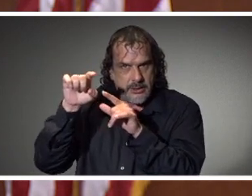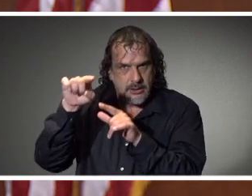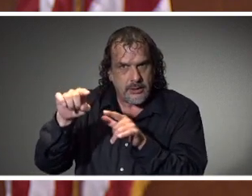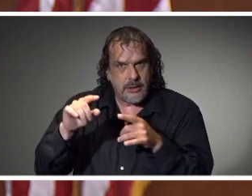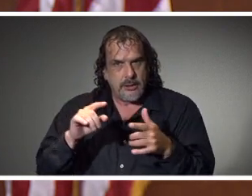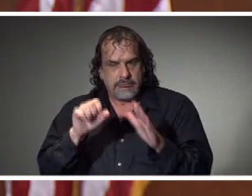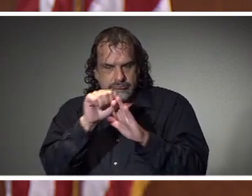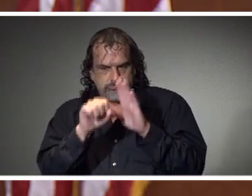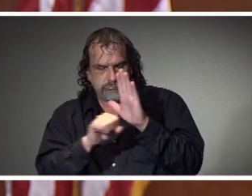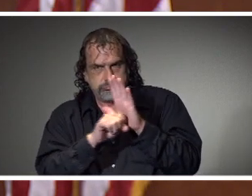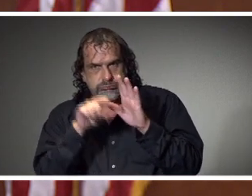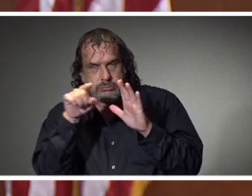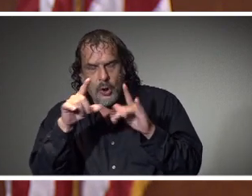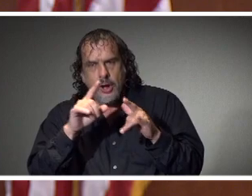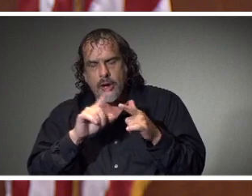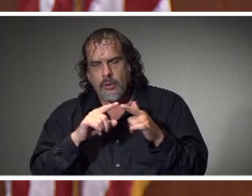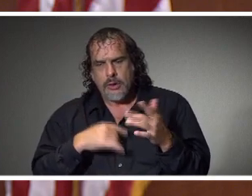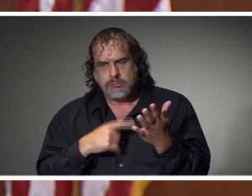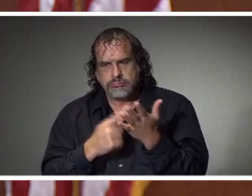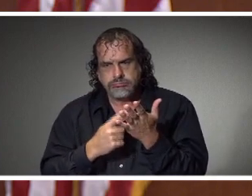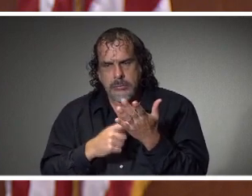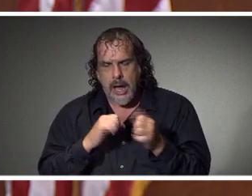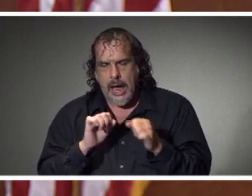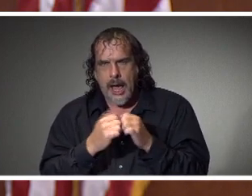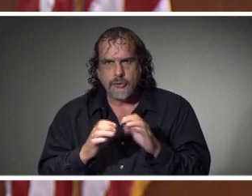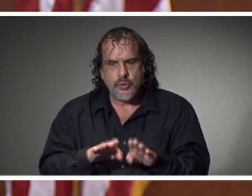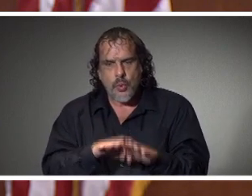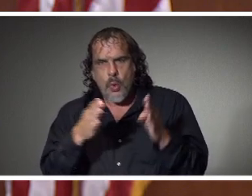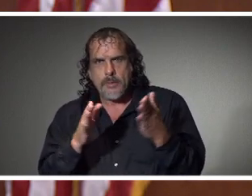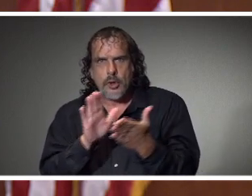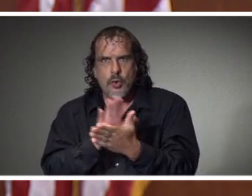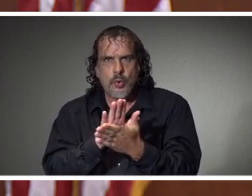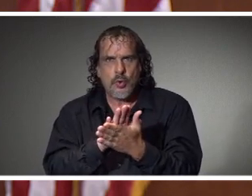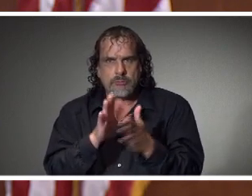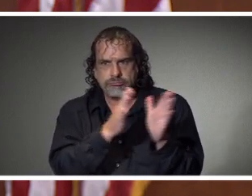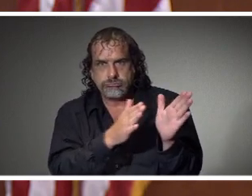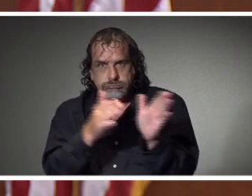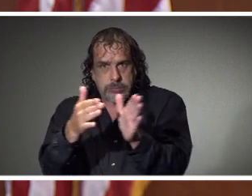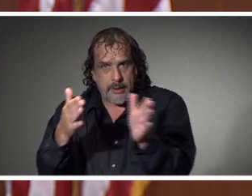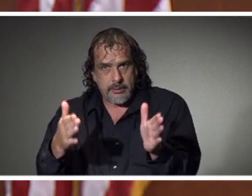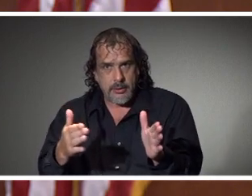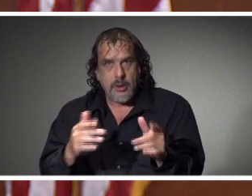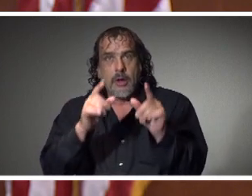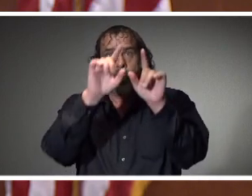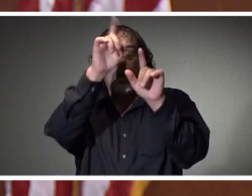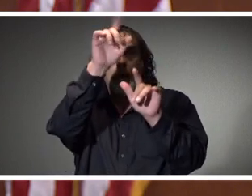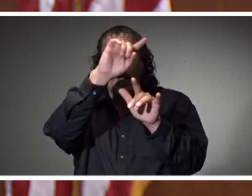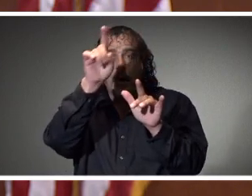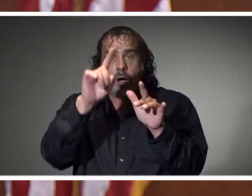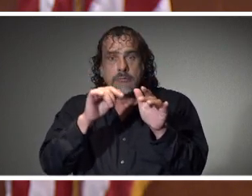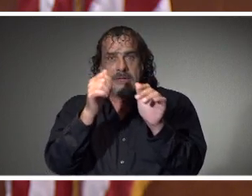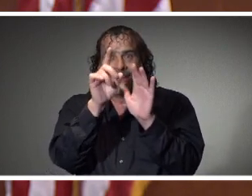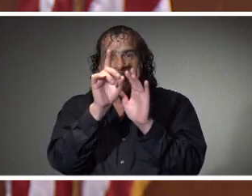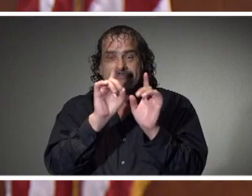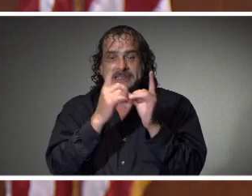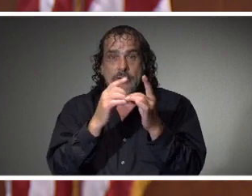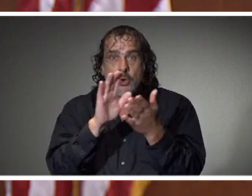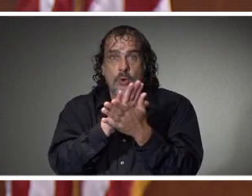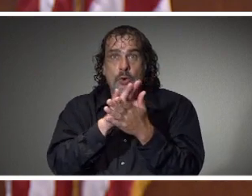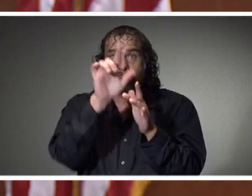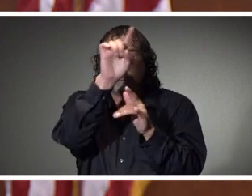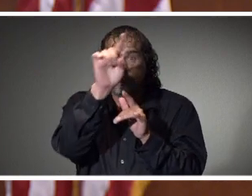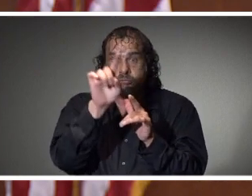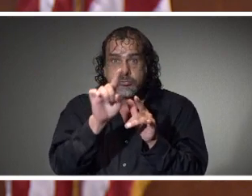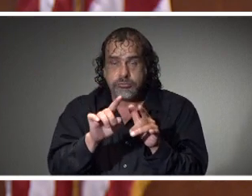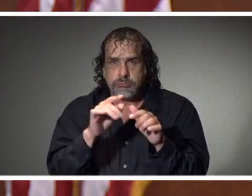extensively about the plans for reopening schools. We know that all districts will have submitted by the end of this month, and we